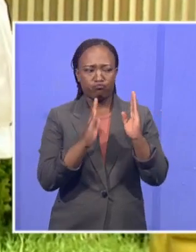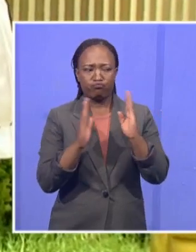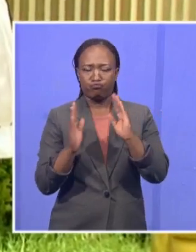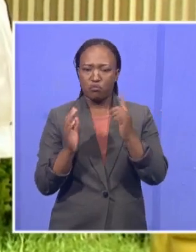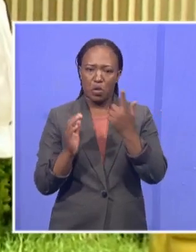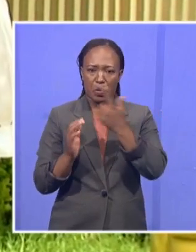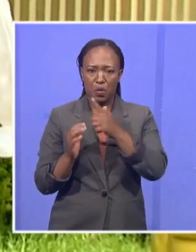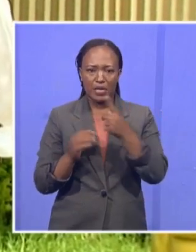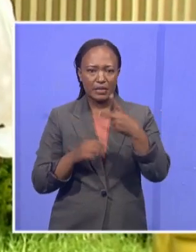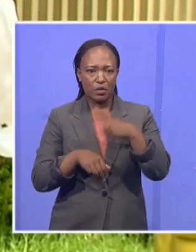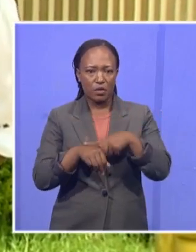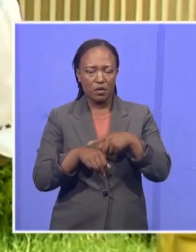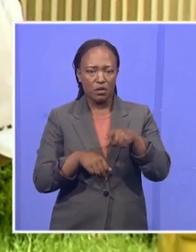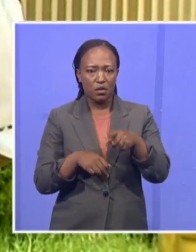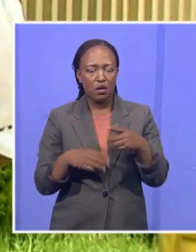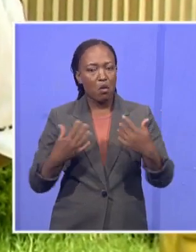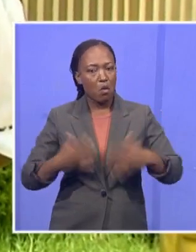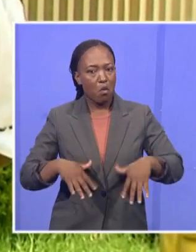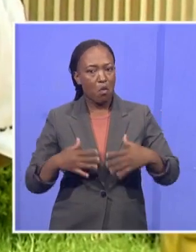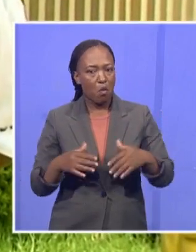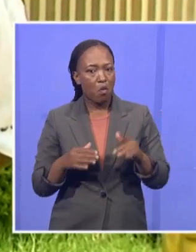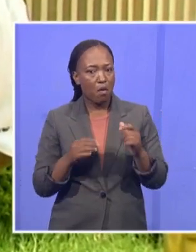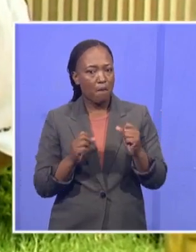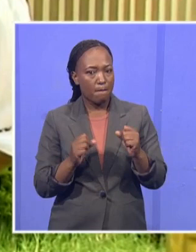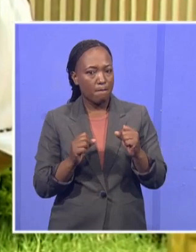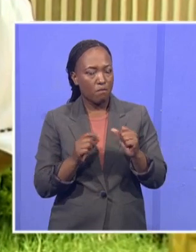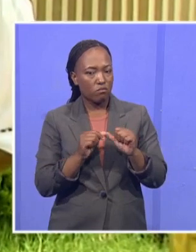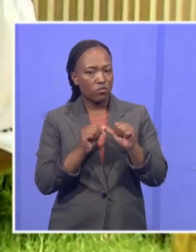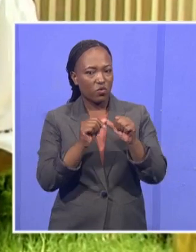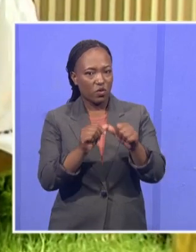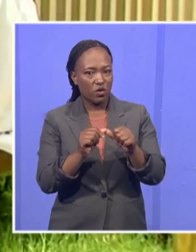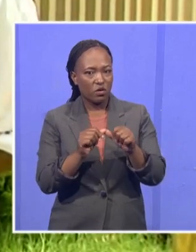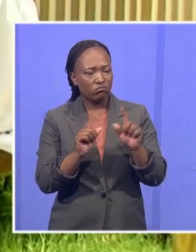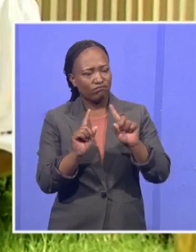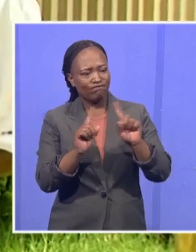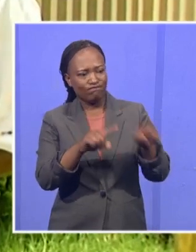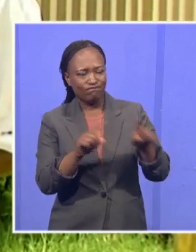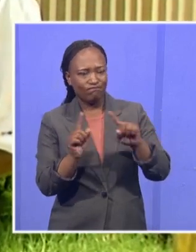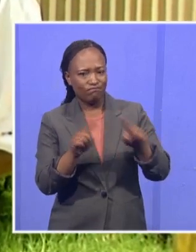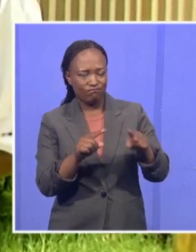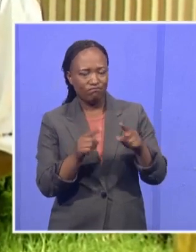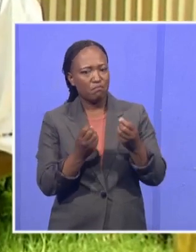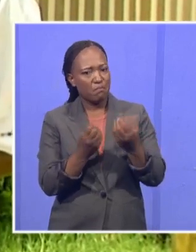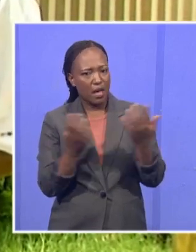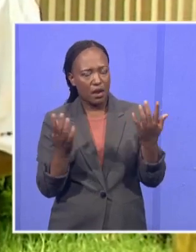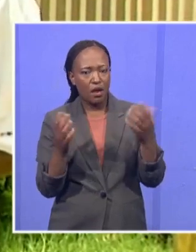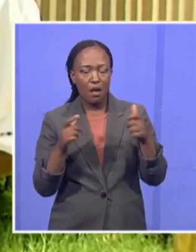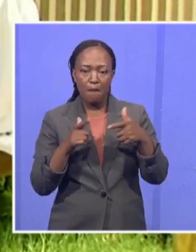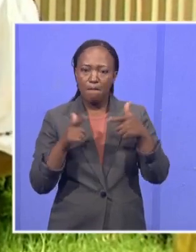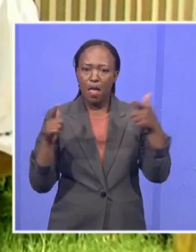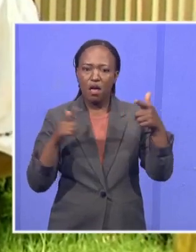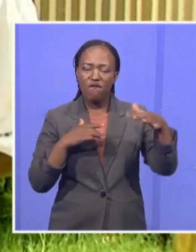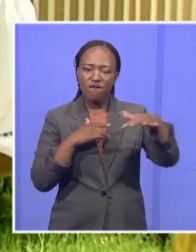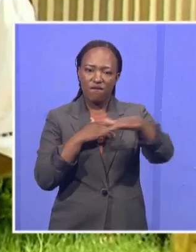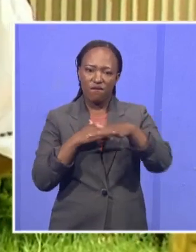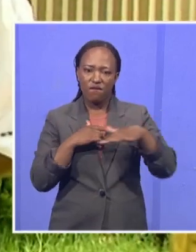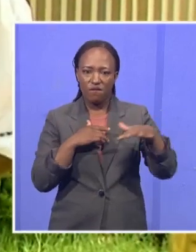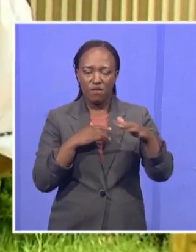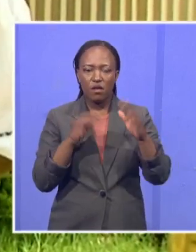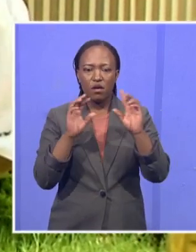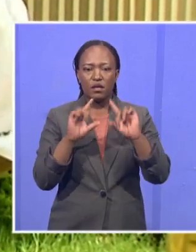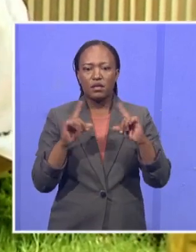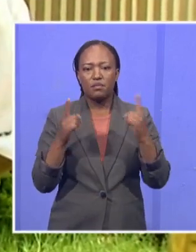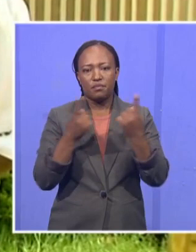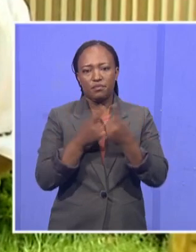time here. It seems like it is actually a go-to space for, in particular, big venues that are held by the Department